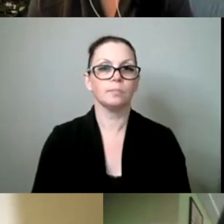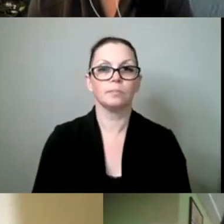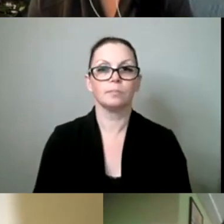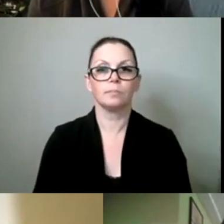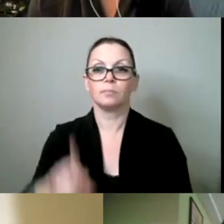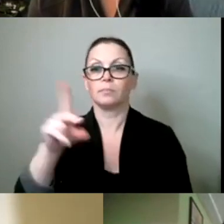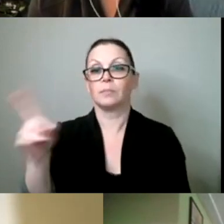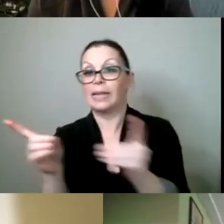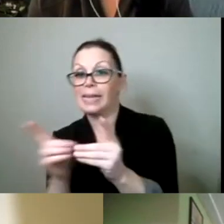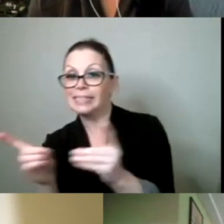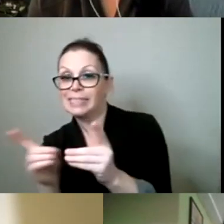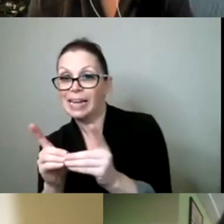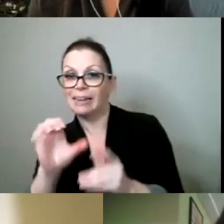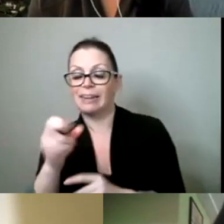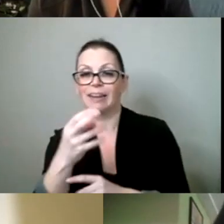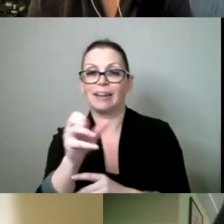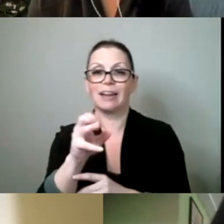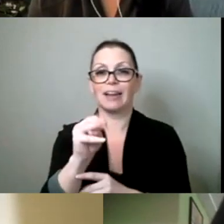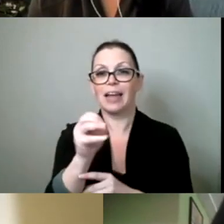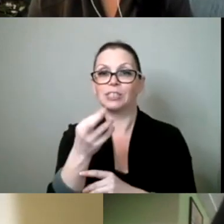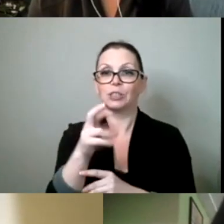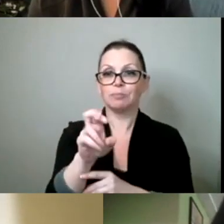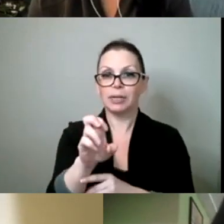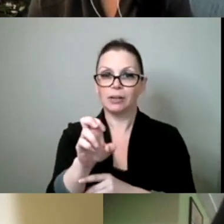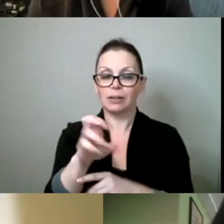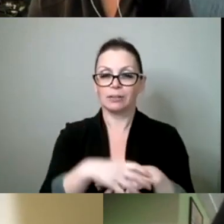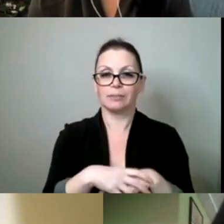Dating while old and disabled and Black, that.